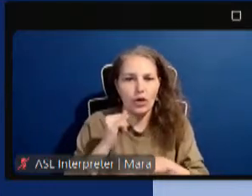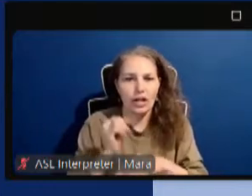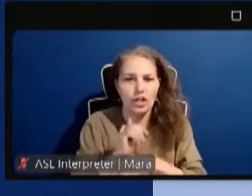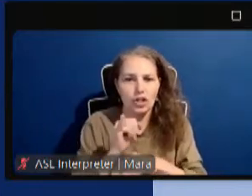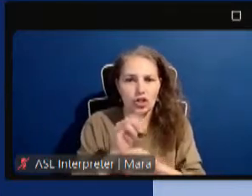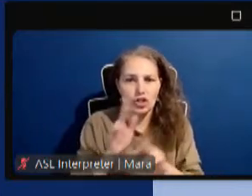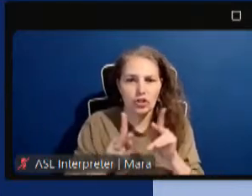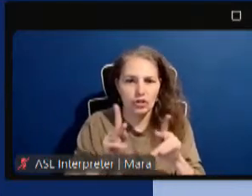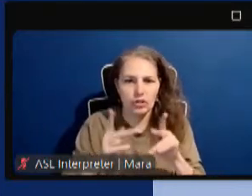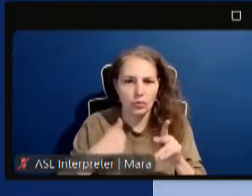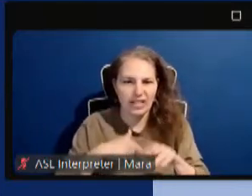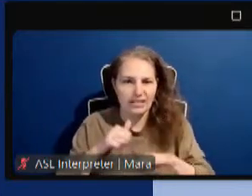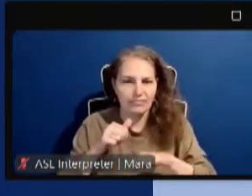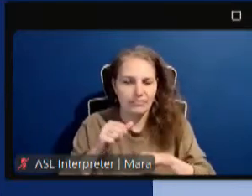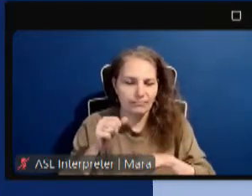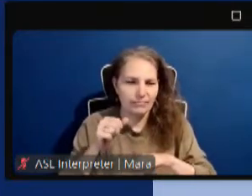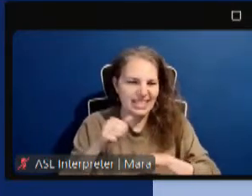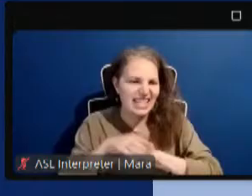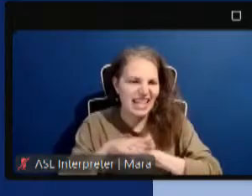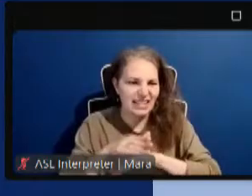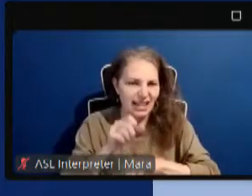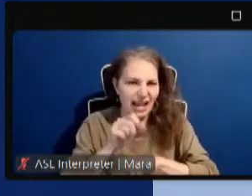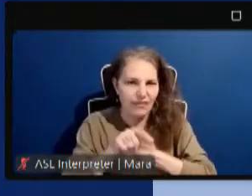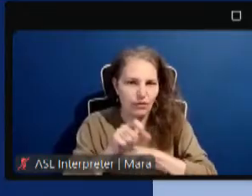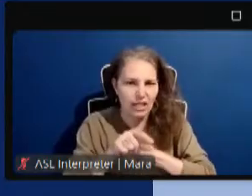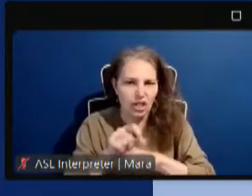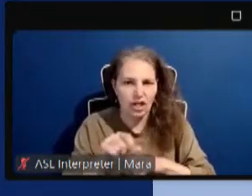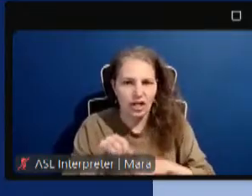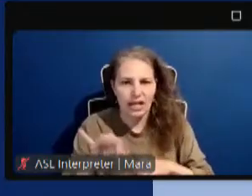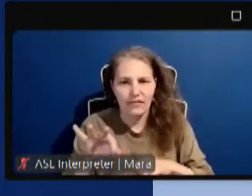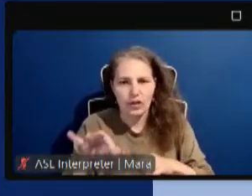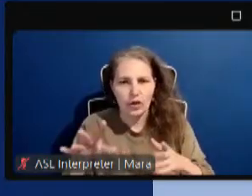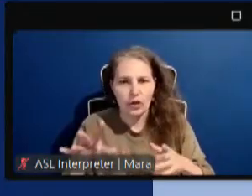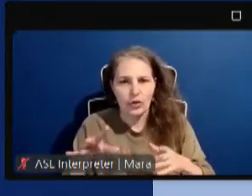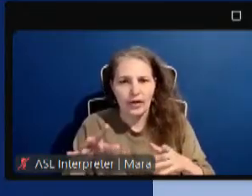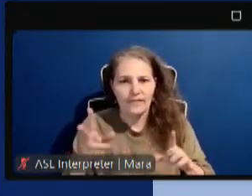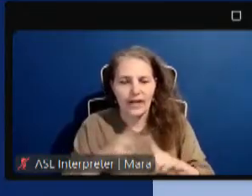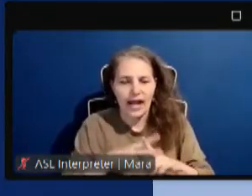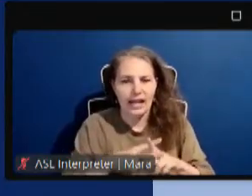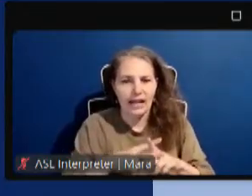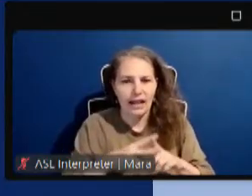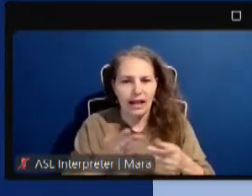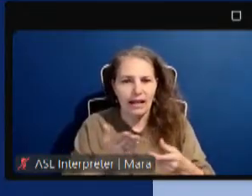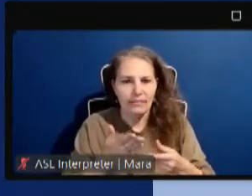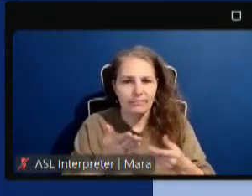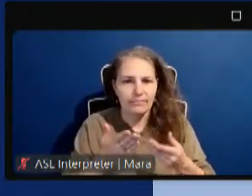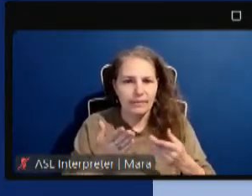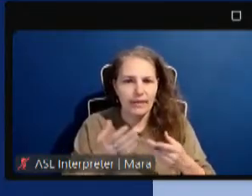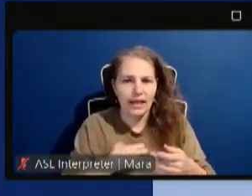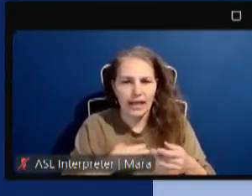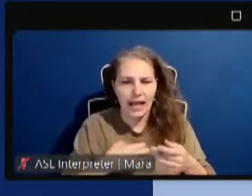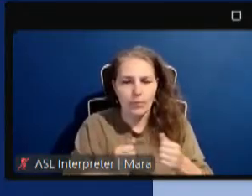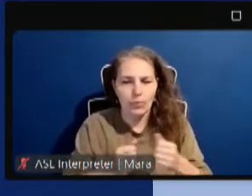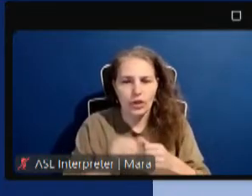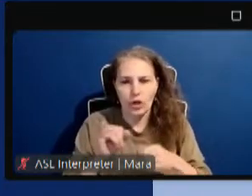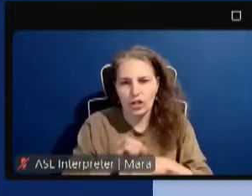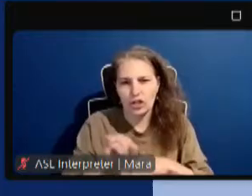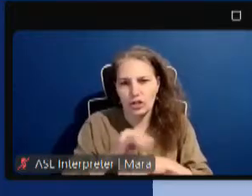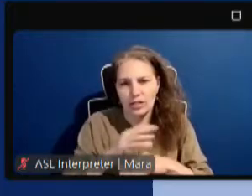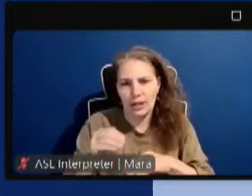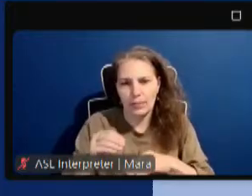that everyone should be receiving if you had filed a claim with your insurance company. But this lists a lot of the different